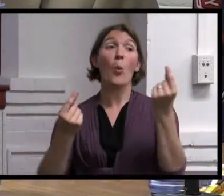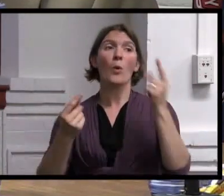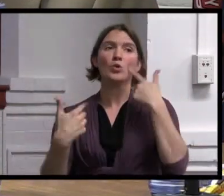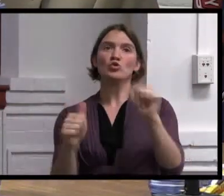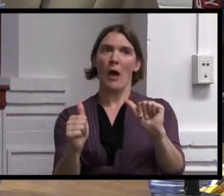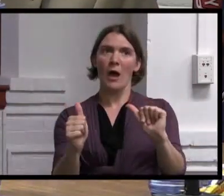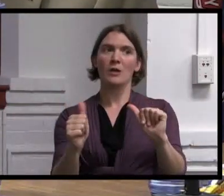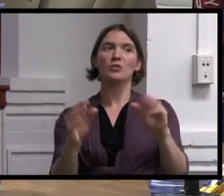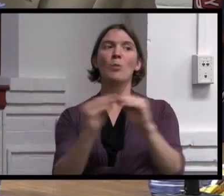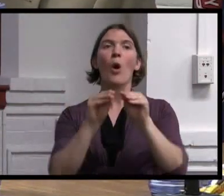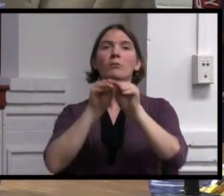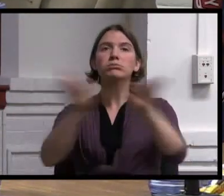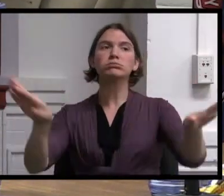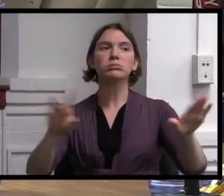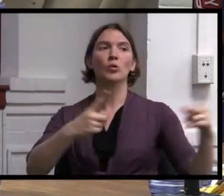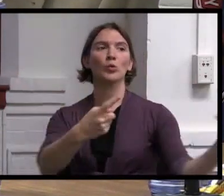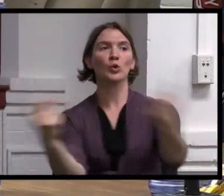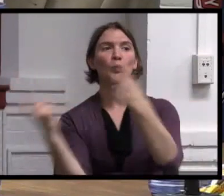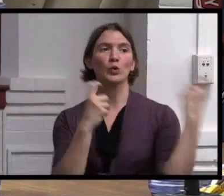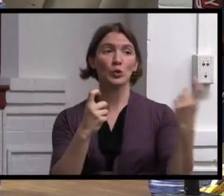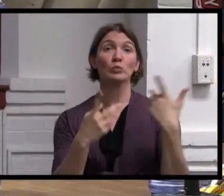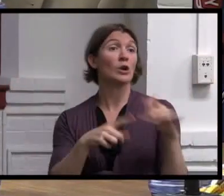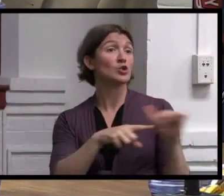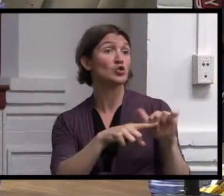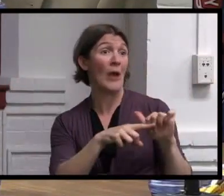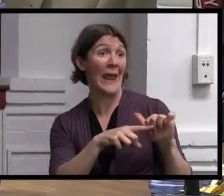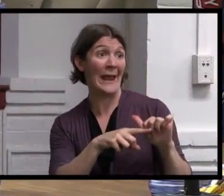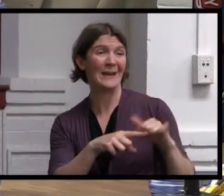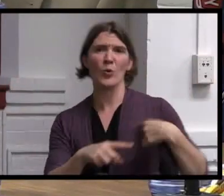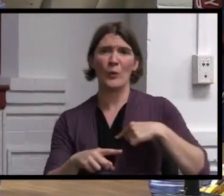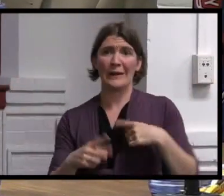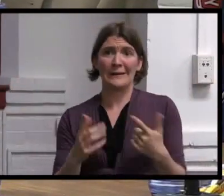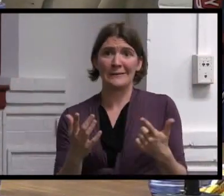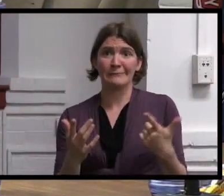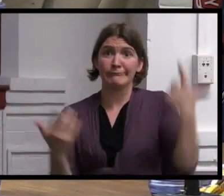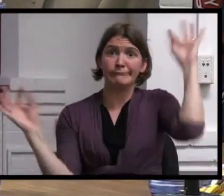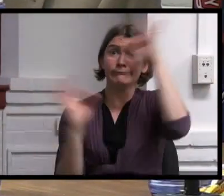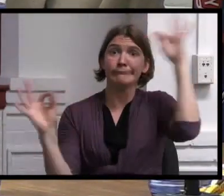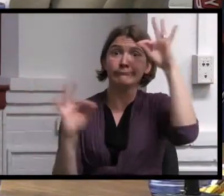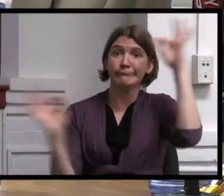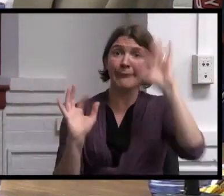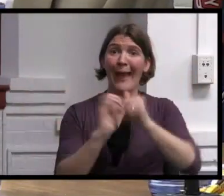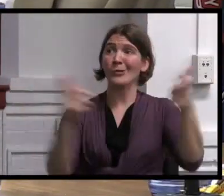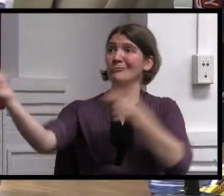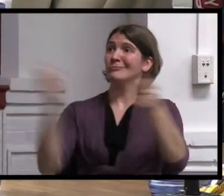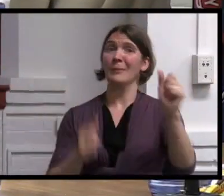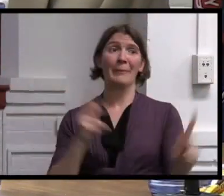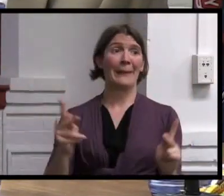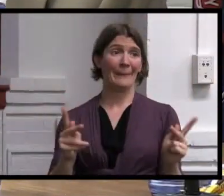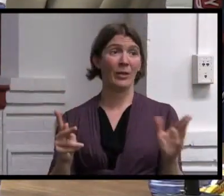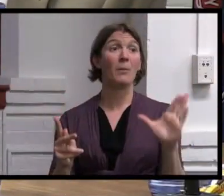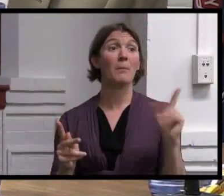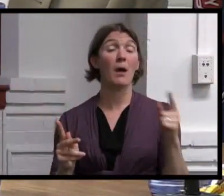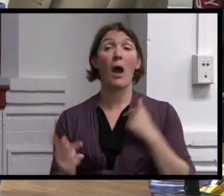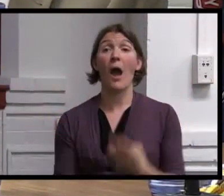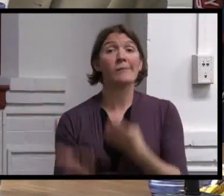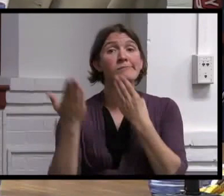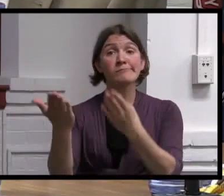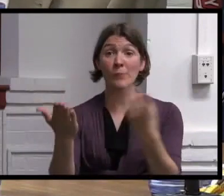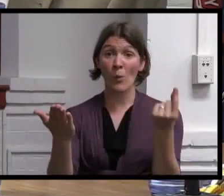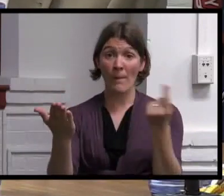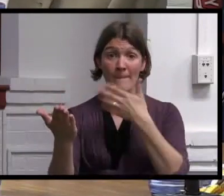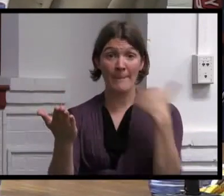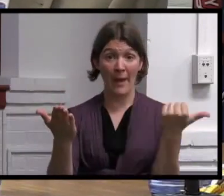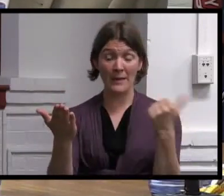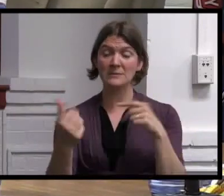additional specific things mm-hmm. Related to training primarily, But more generally, what I suggested is